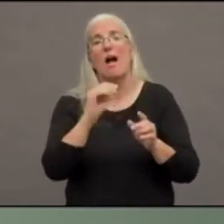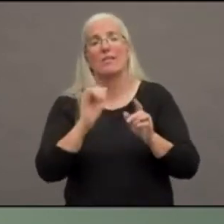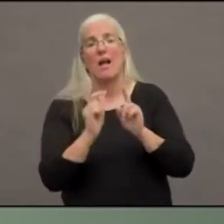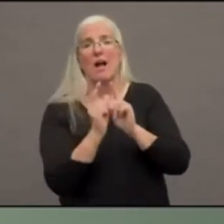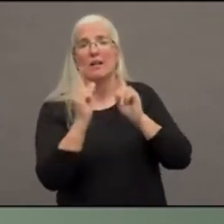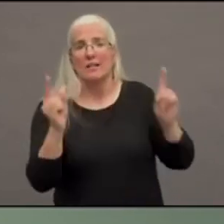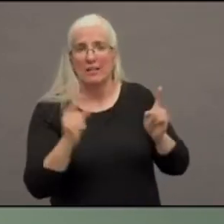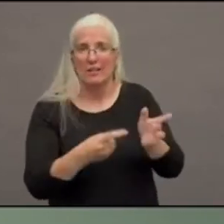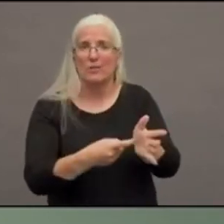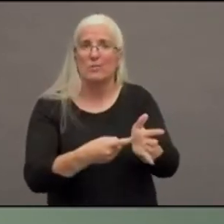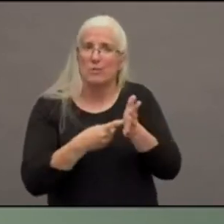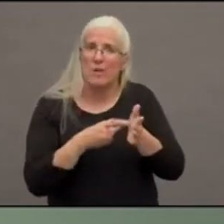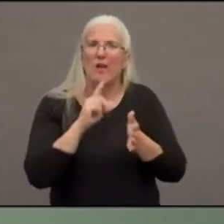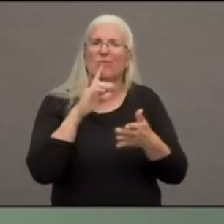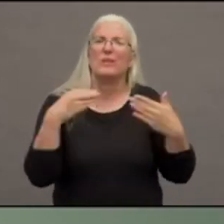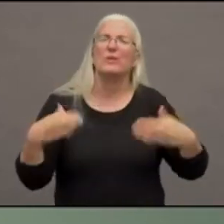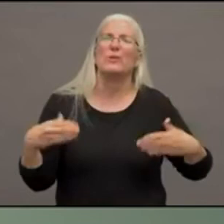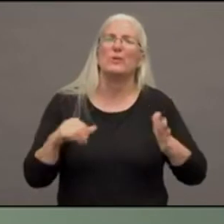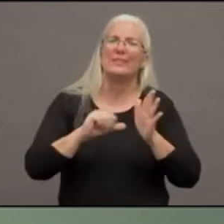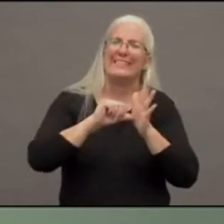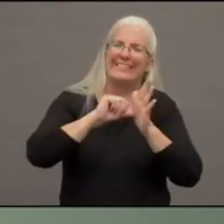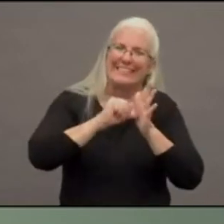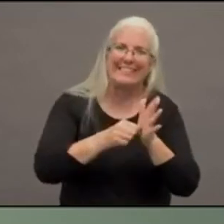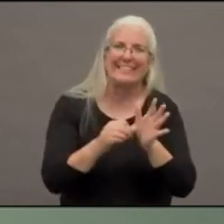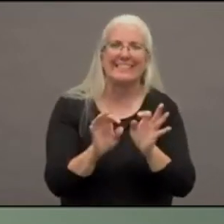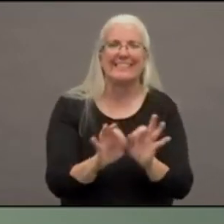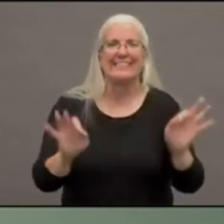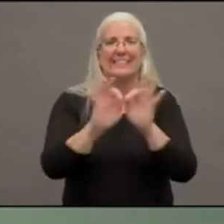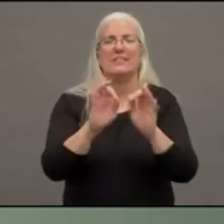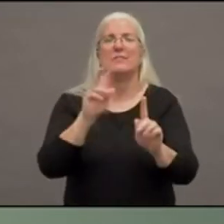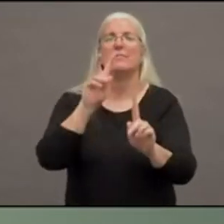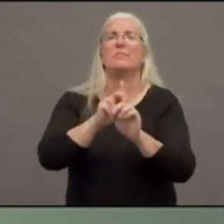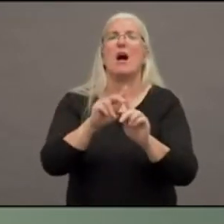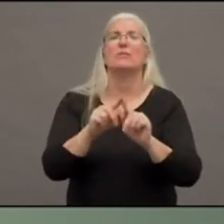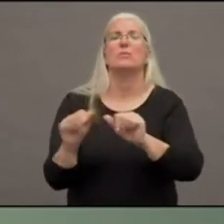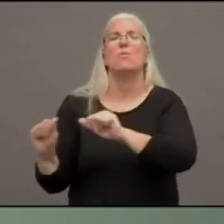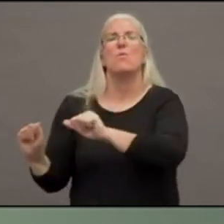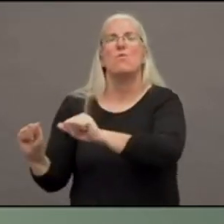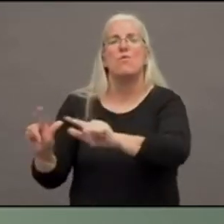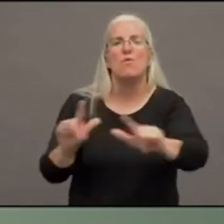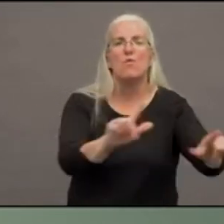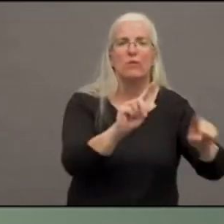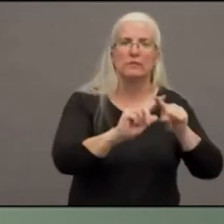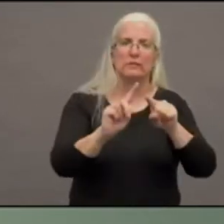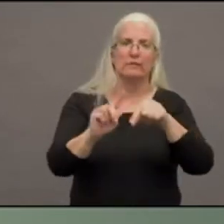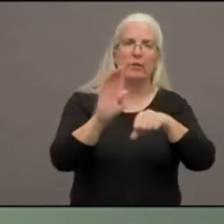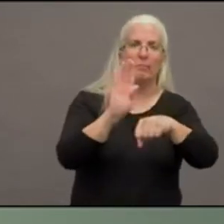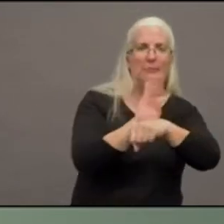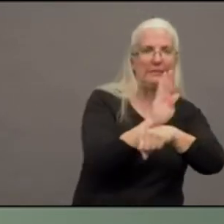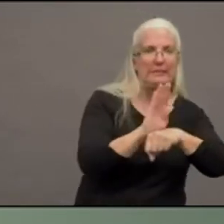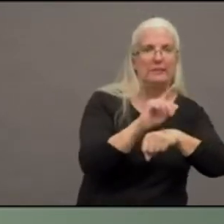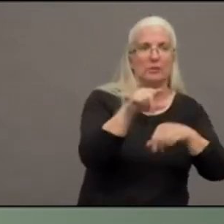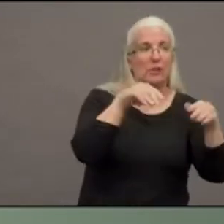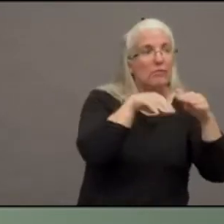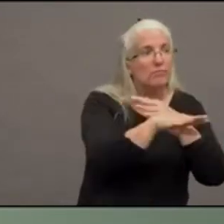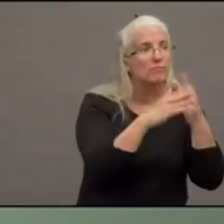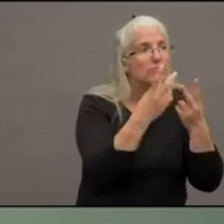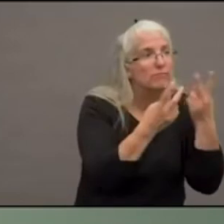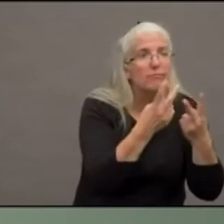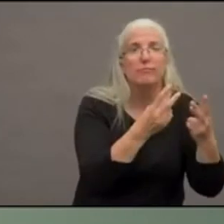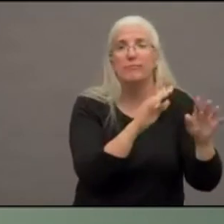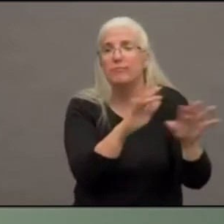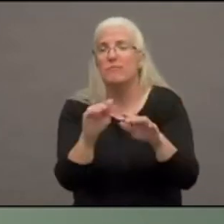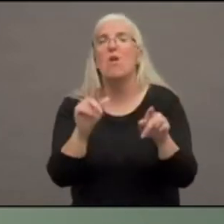going to apply to any business you visit, but also activities that you do outside. So, for